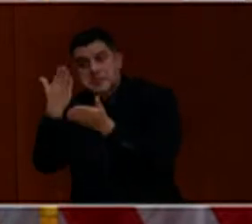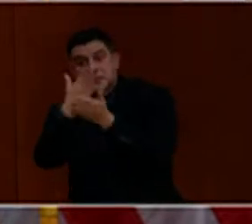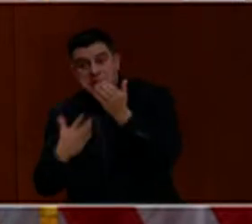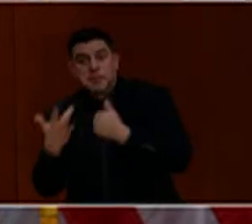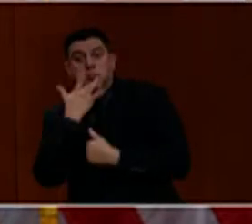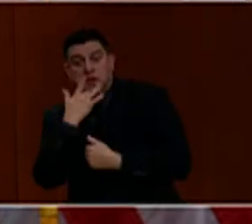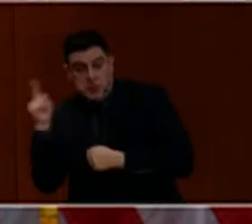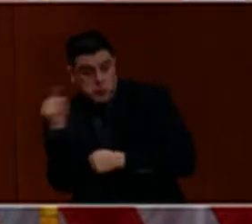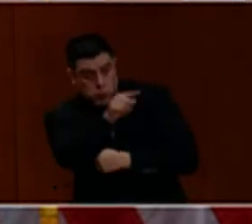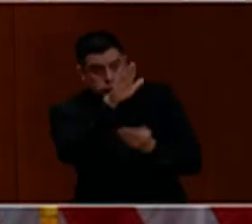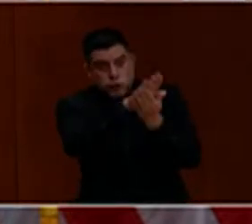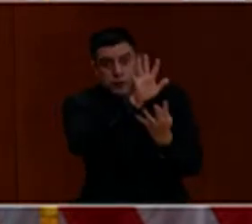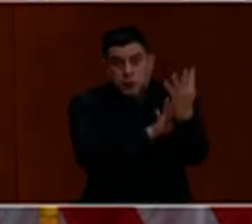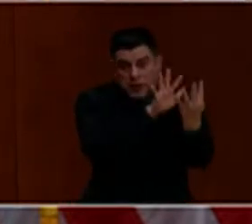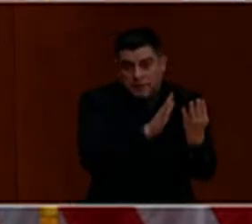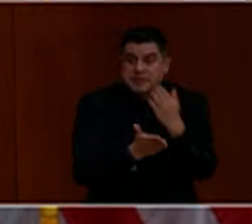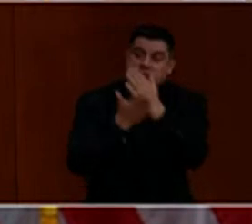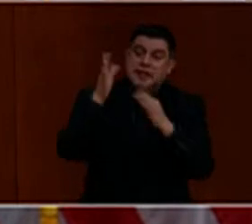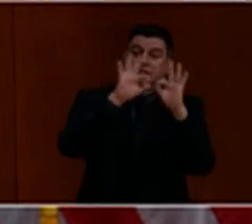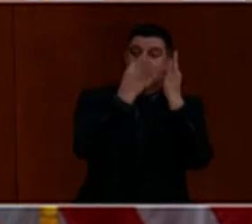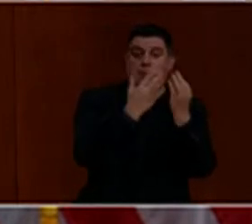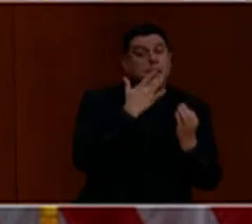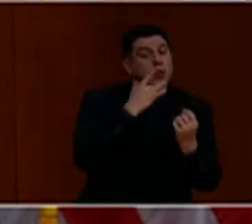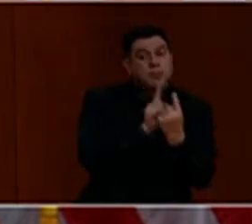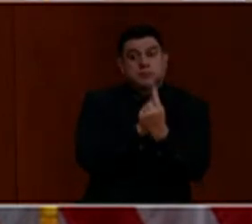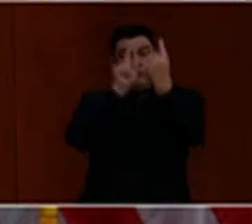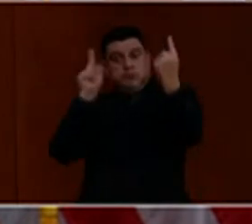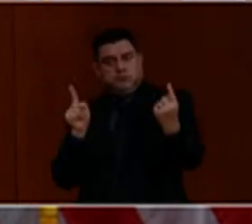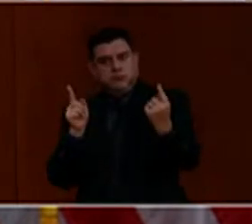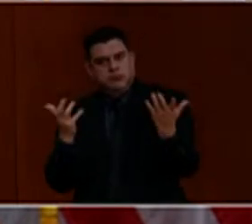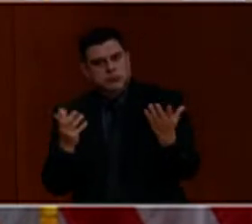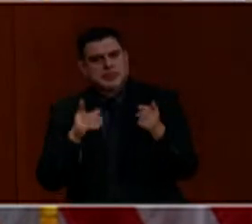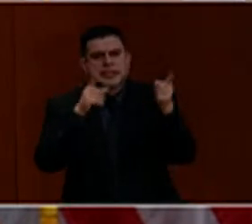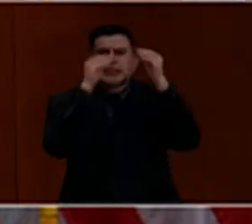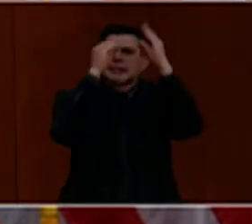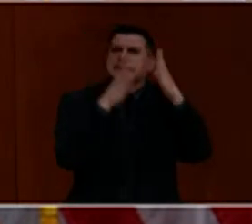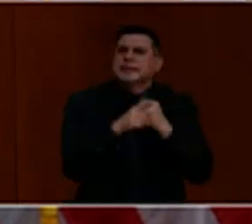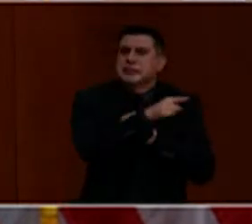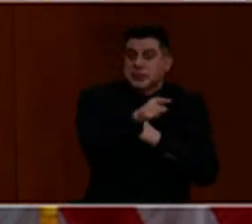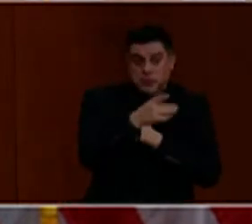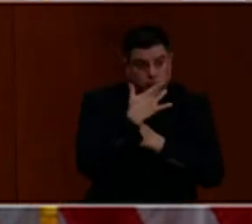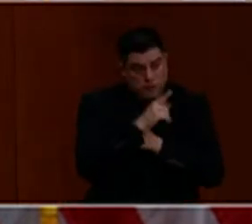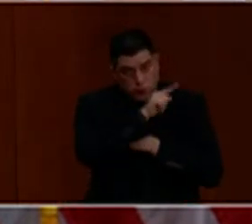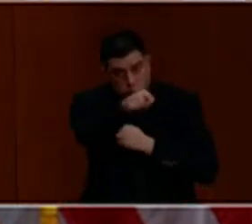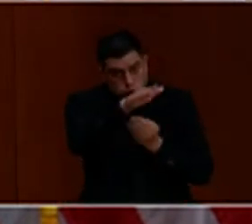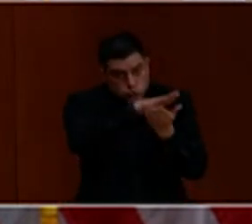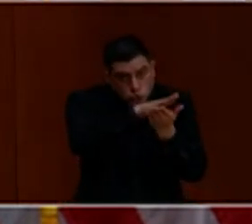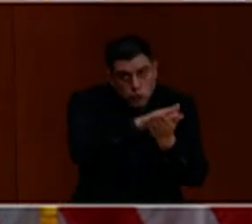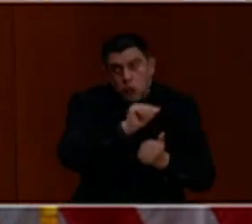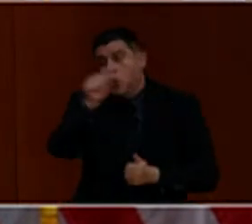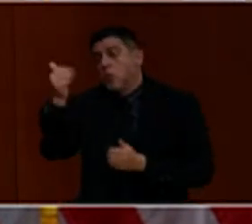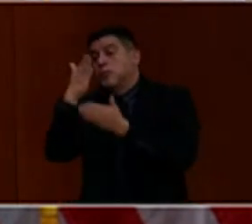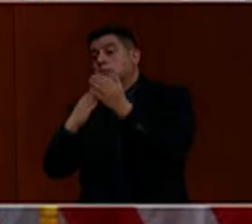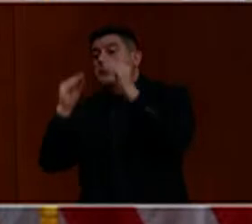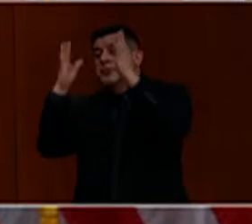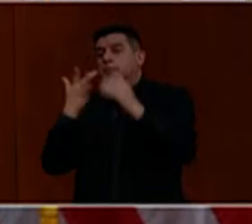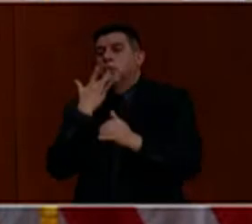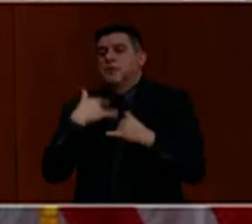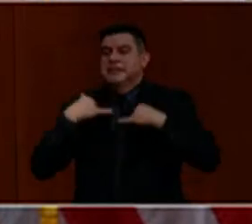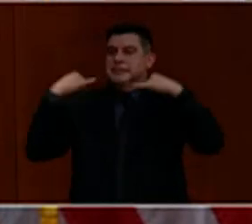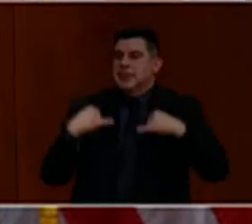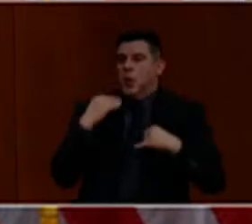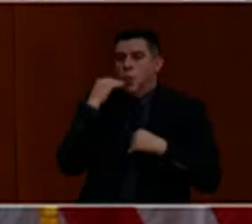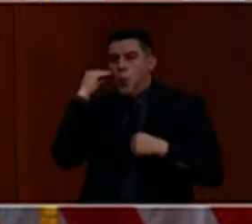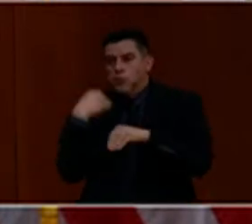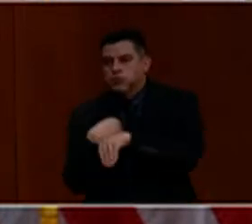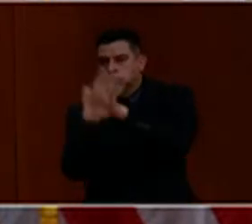there for the distance in addition to in person. So I think that just having maximum flexibility makes the most sense. I've been able to talk to some